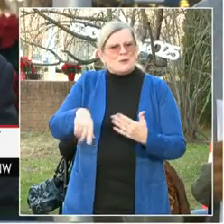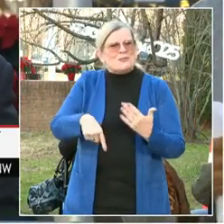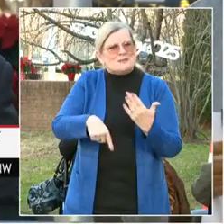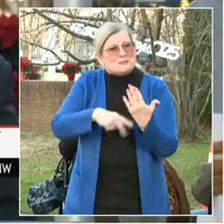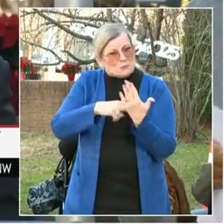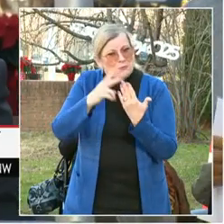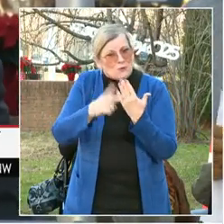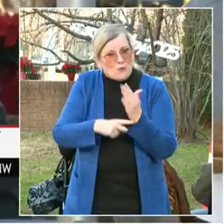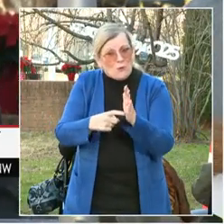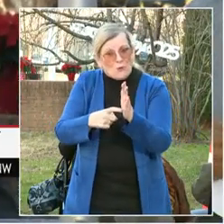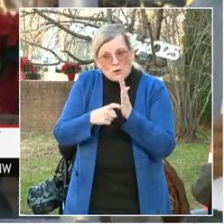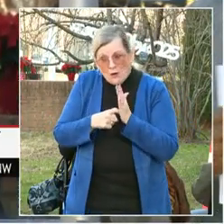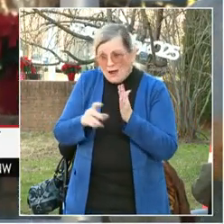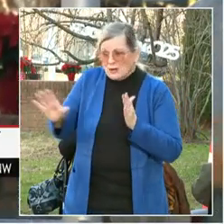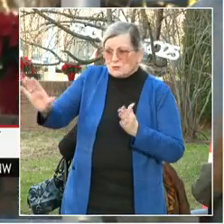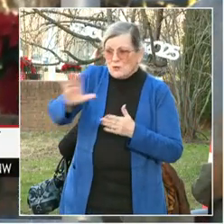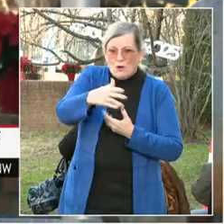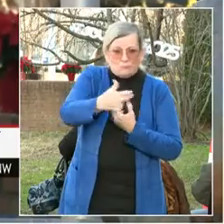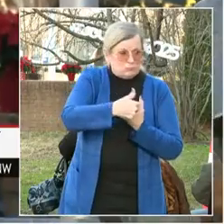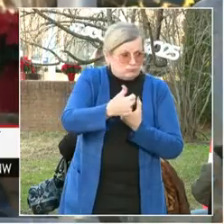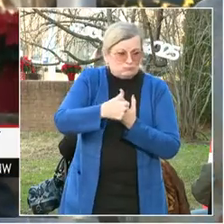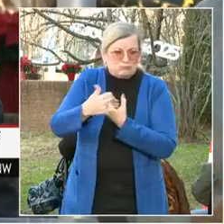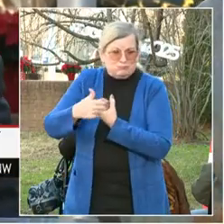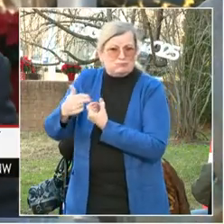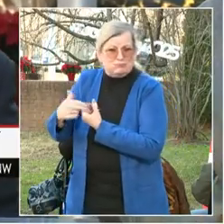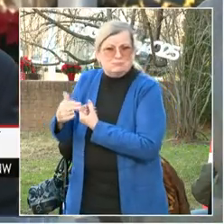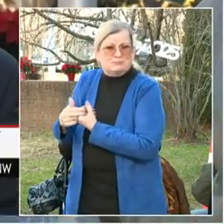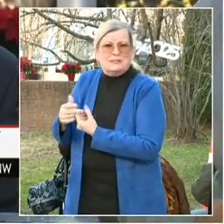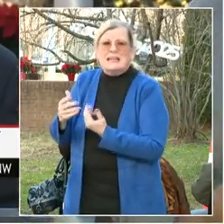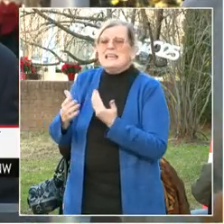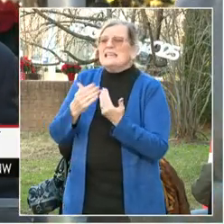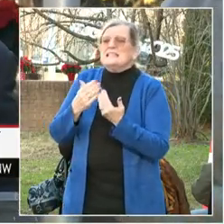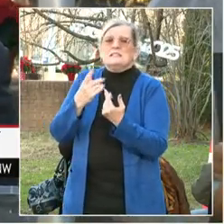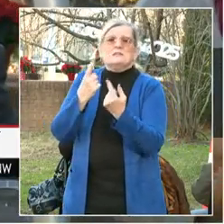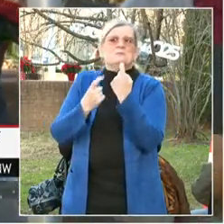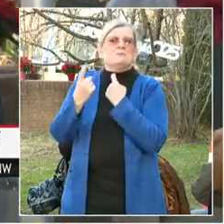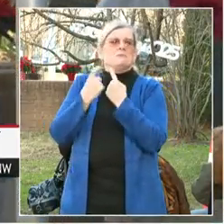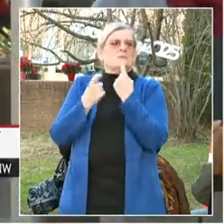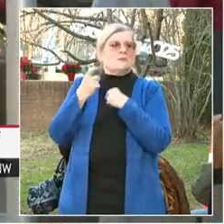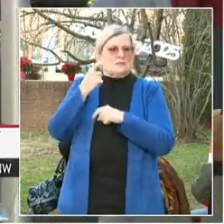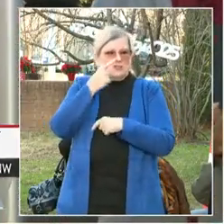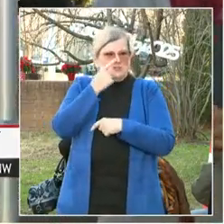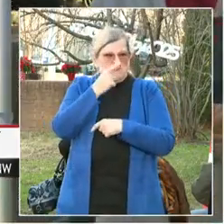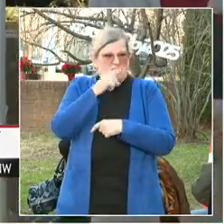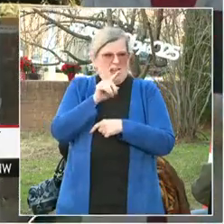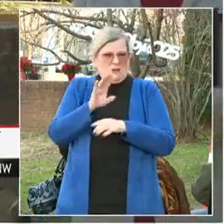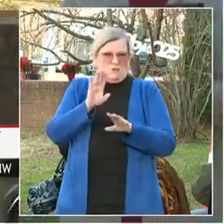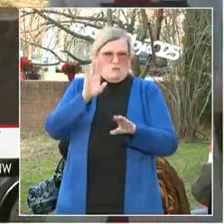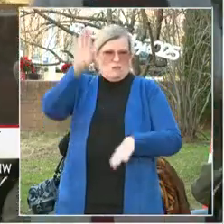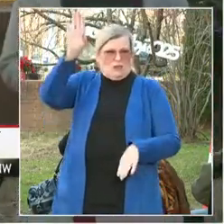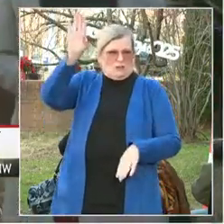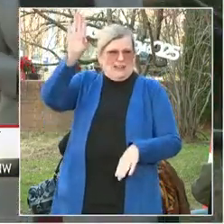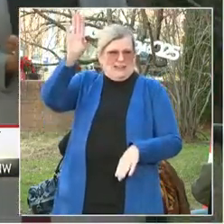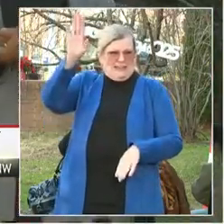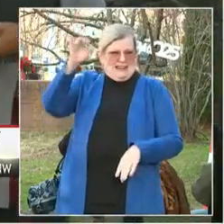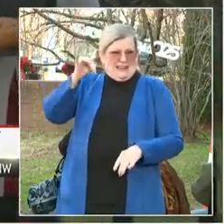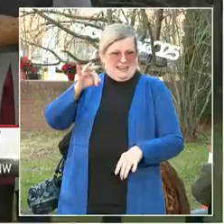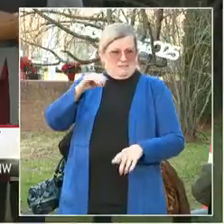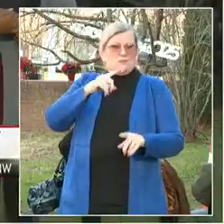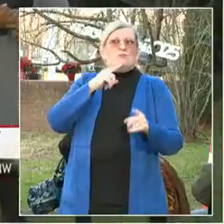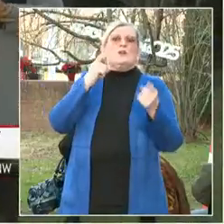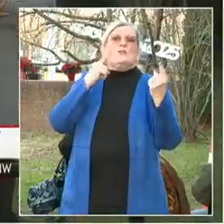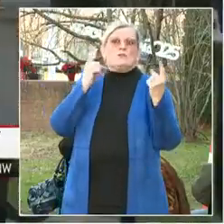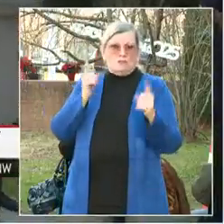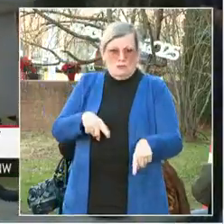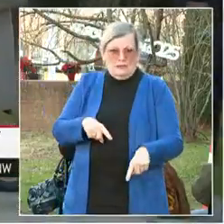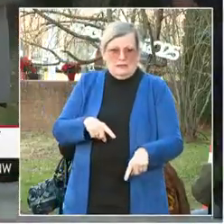right? So it's a very easy quiz. But I need folks to raise their hand and keep it up if you're in that group. So how many people have lived in D.C.